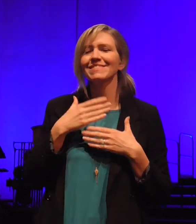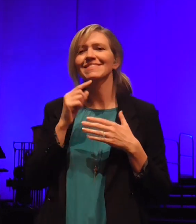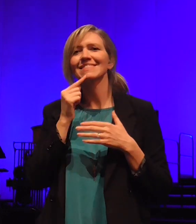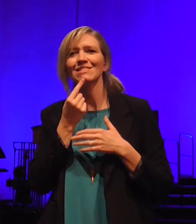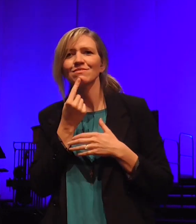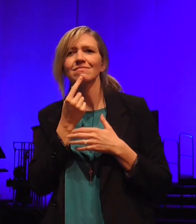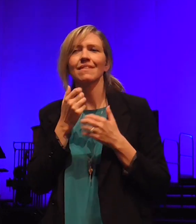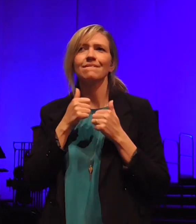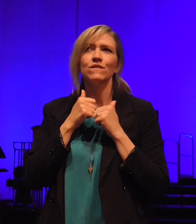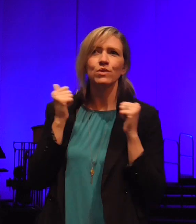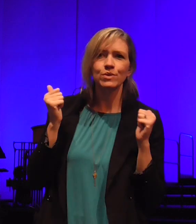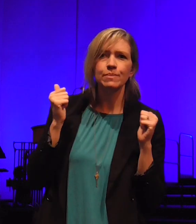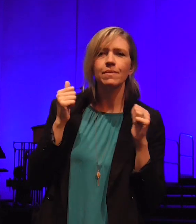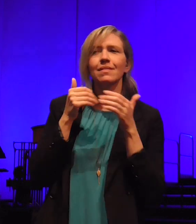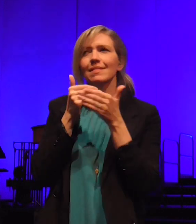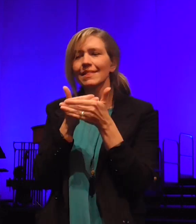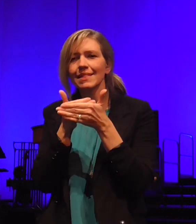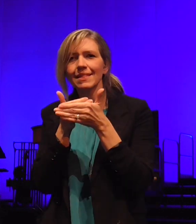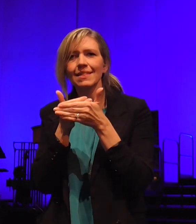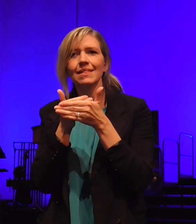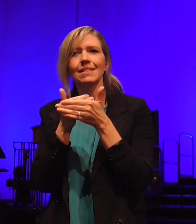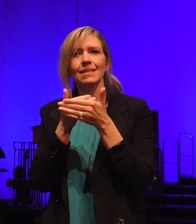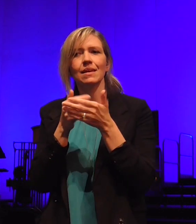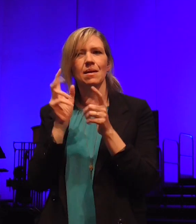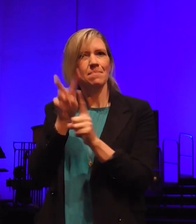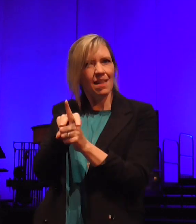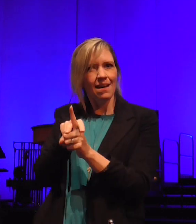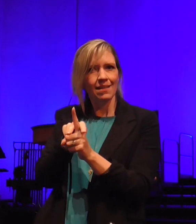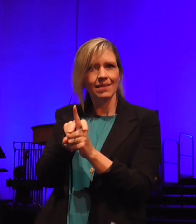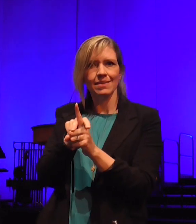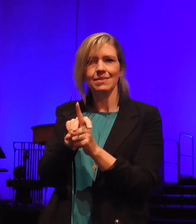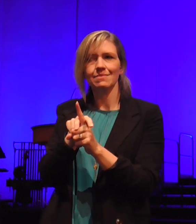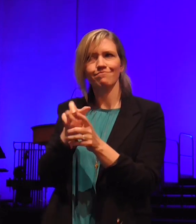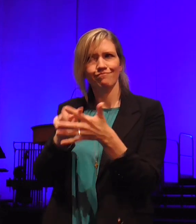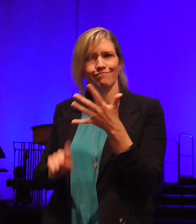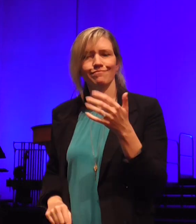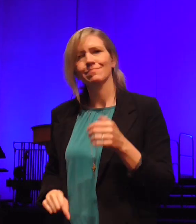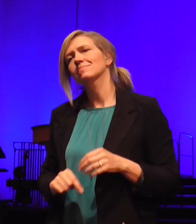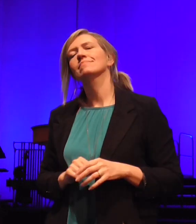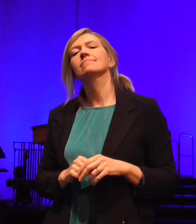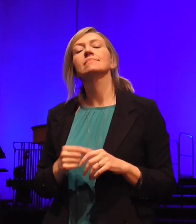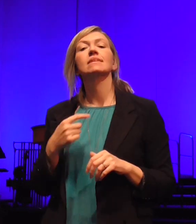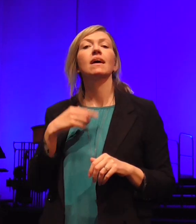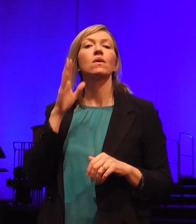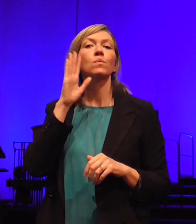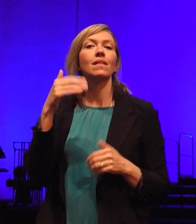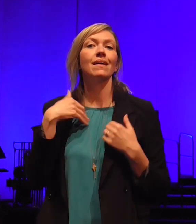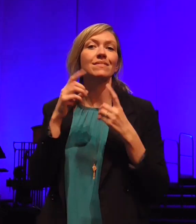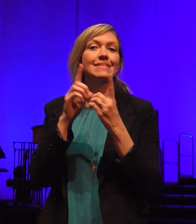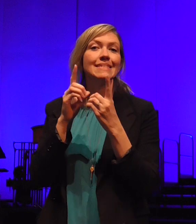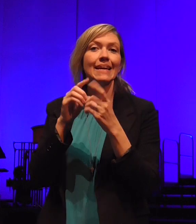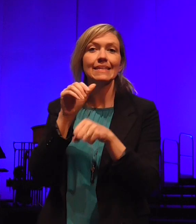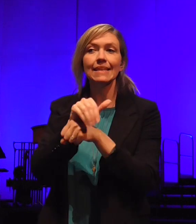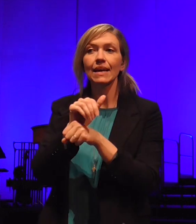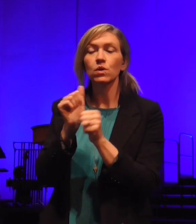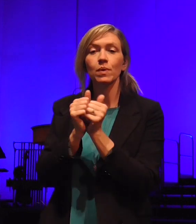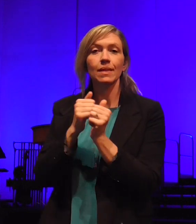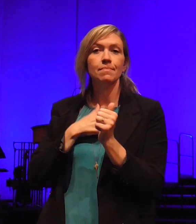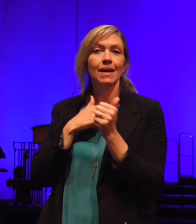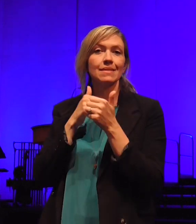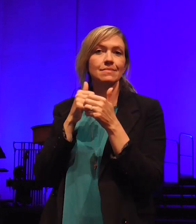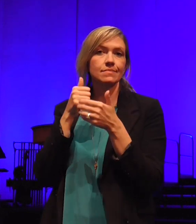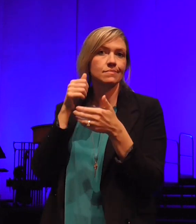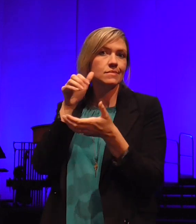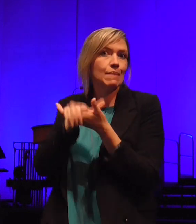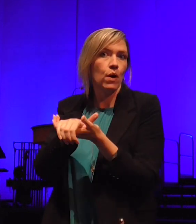sincerity and vulnerability and intimacy. Apply them. I'm going to have date night with my spouse. I